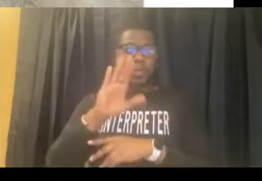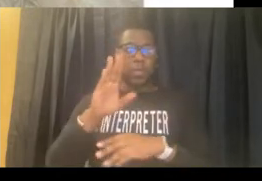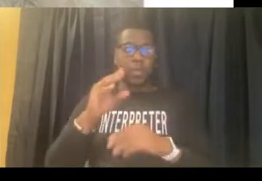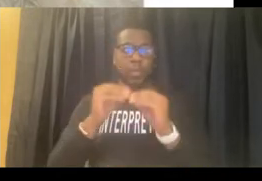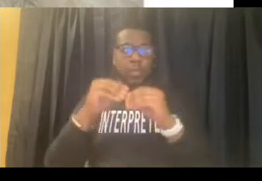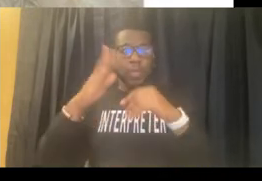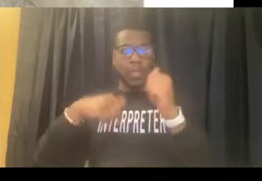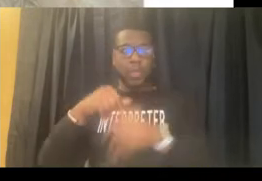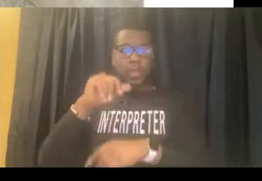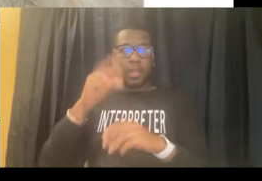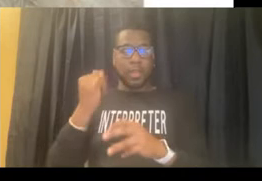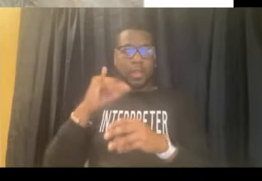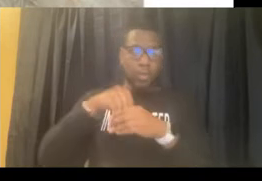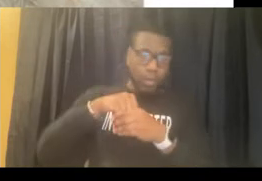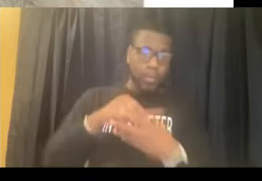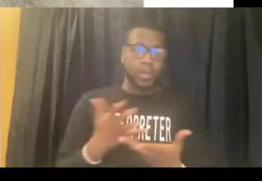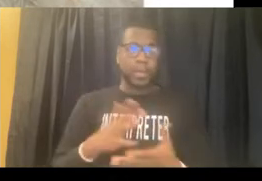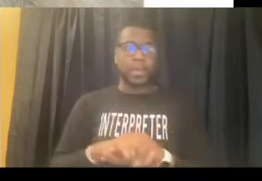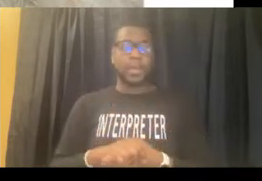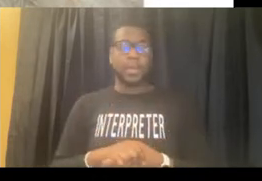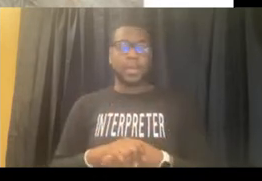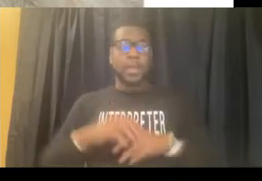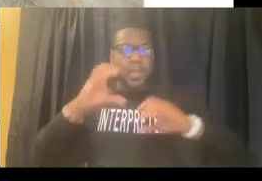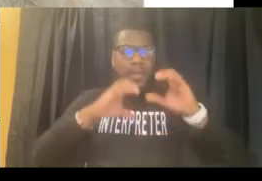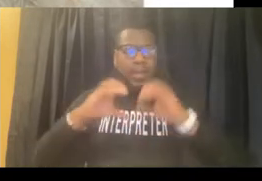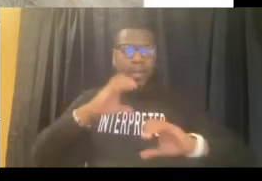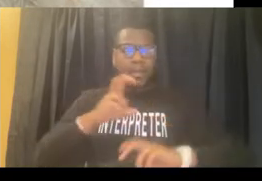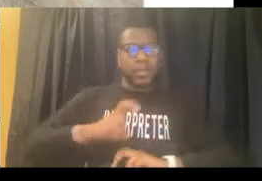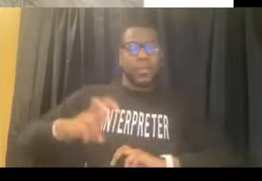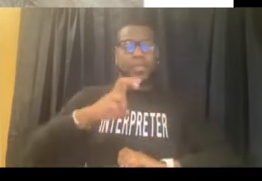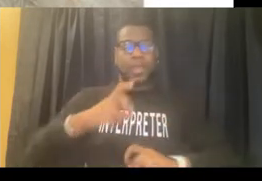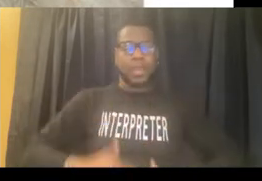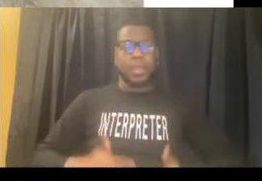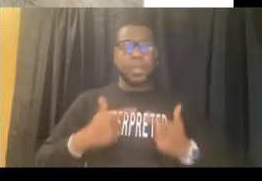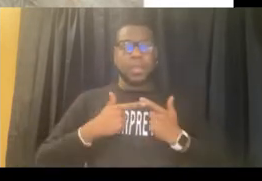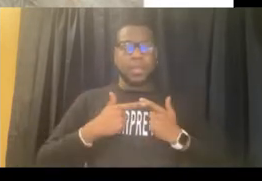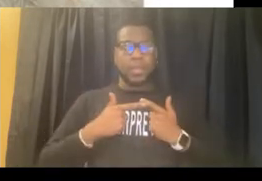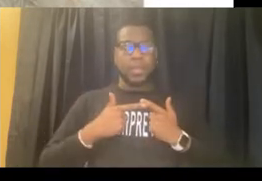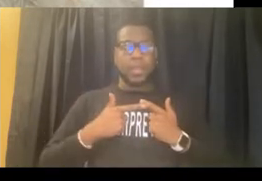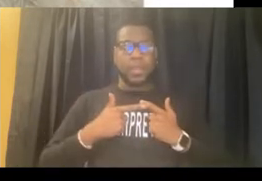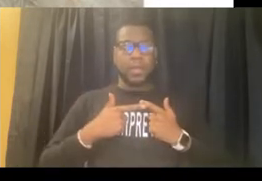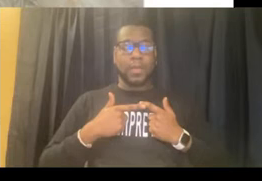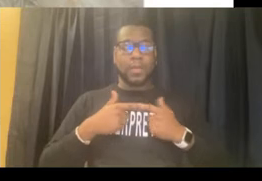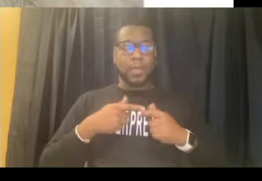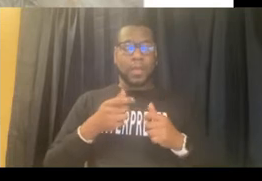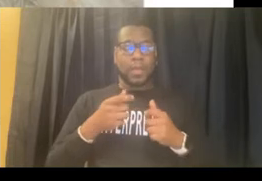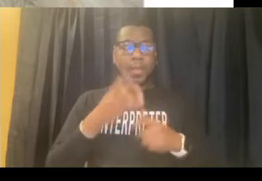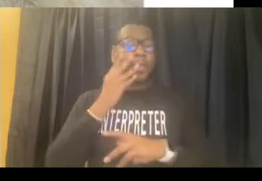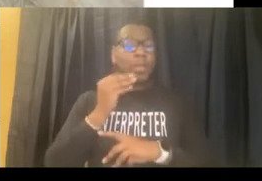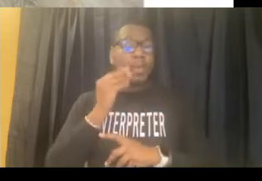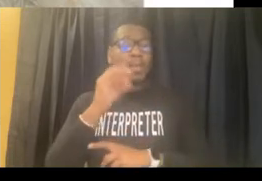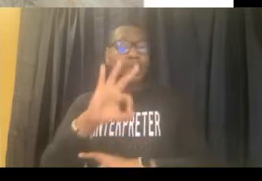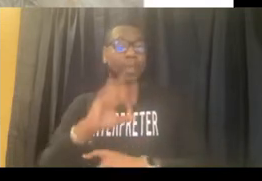survivor's racial and LGBTQ plus identity development, showing up as an LGBTQ plus affirming provider and anti-racist